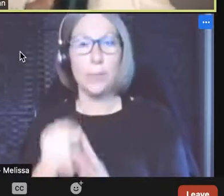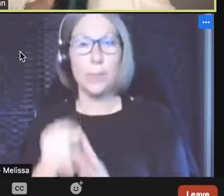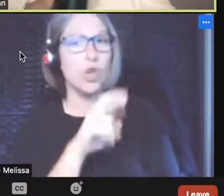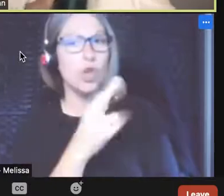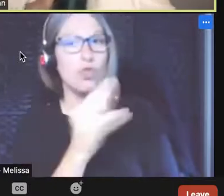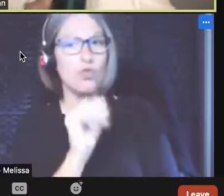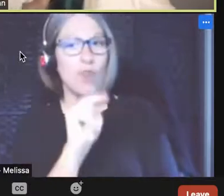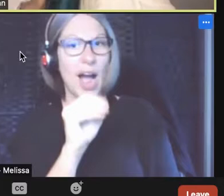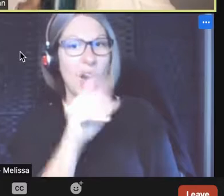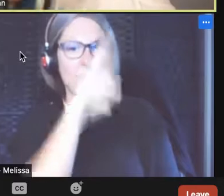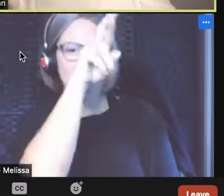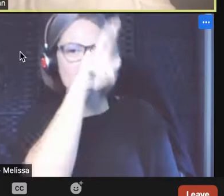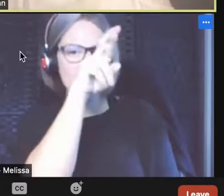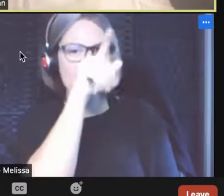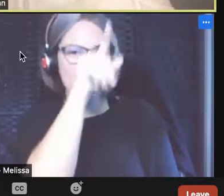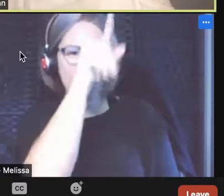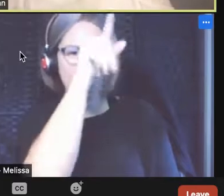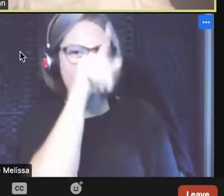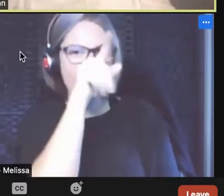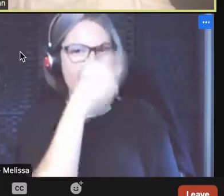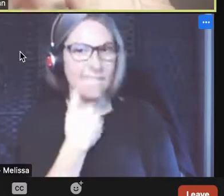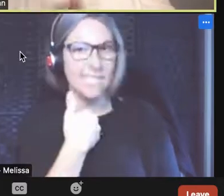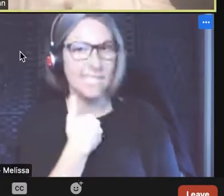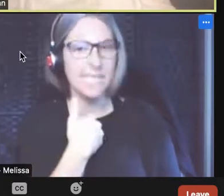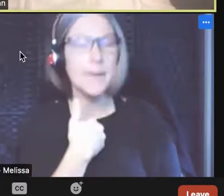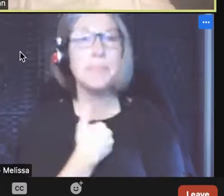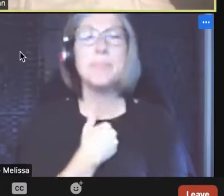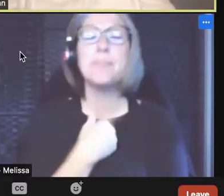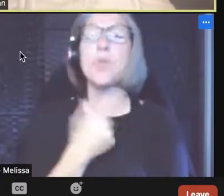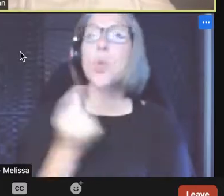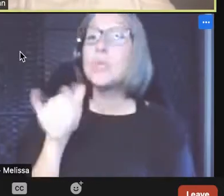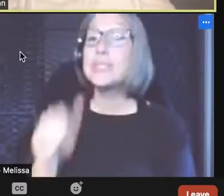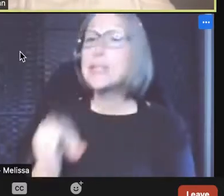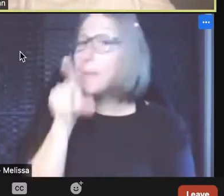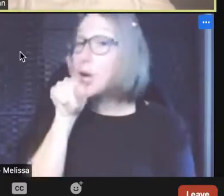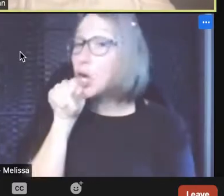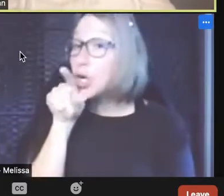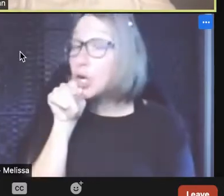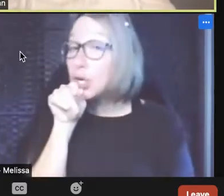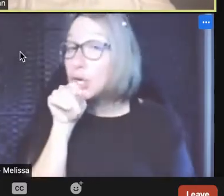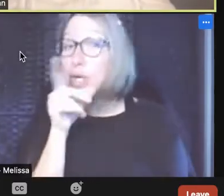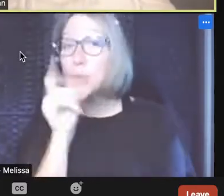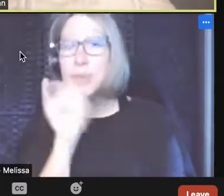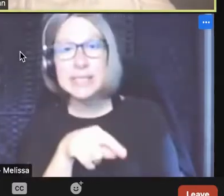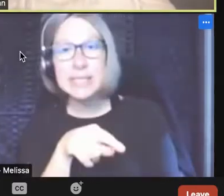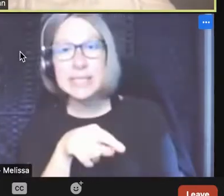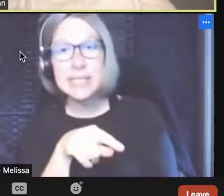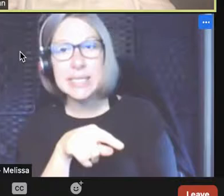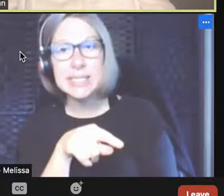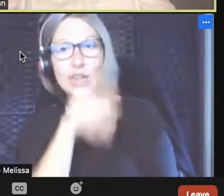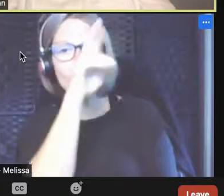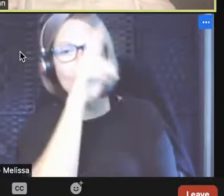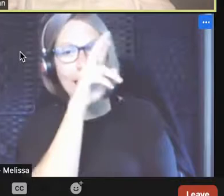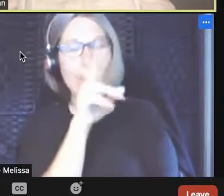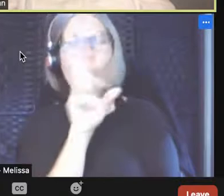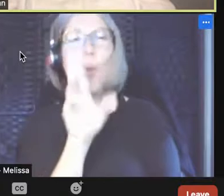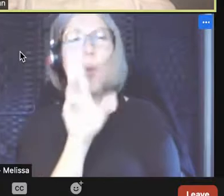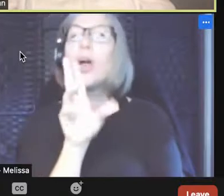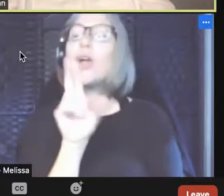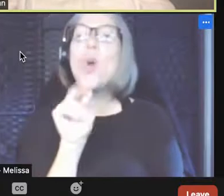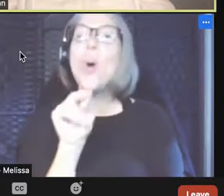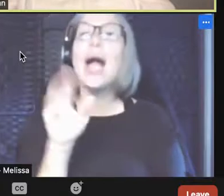horn. It's a rhino. What's this one? Bird. Bird. What's this? Rhino. It's a